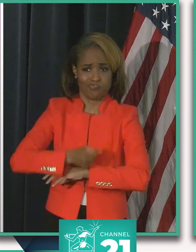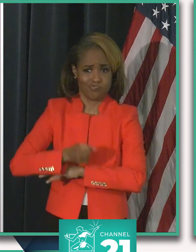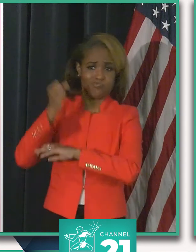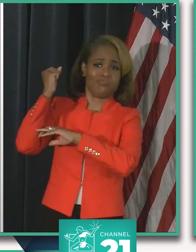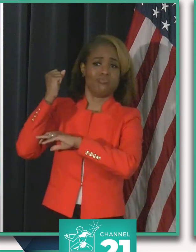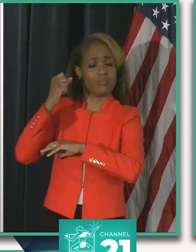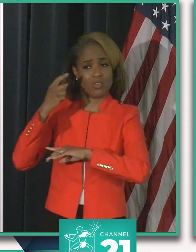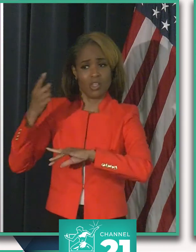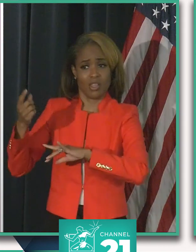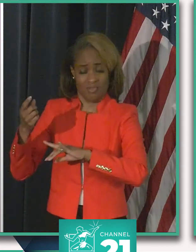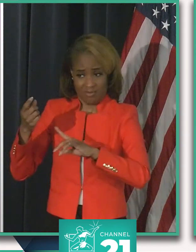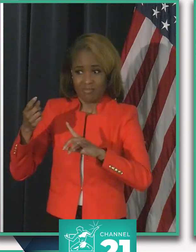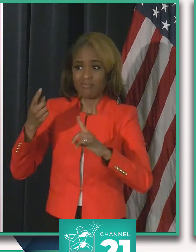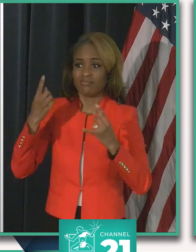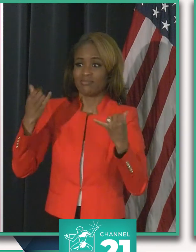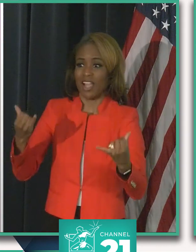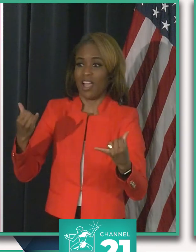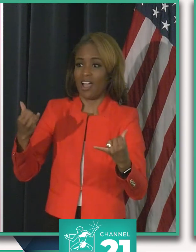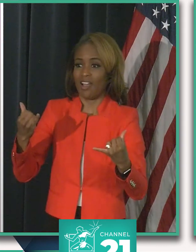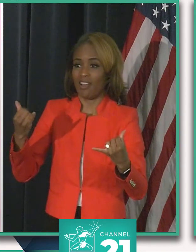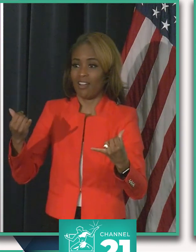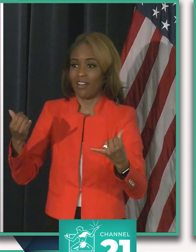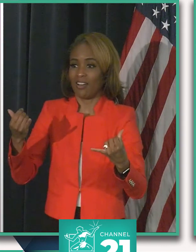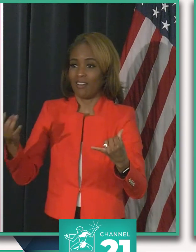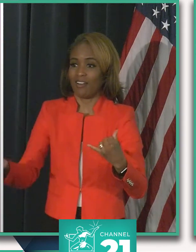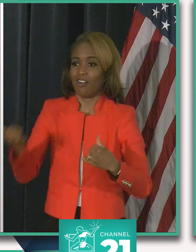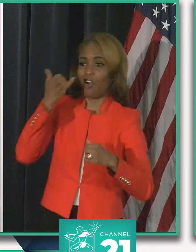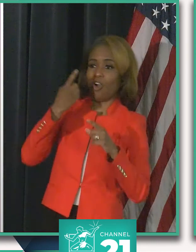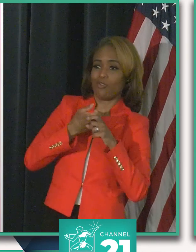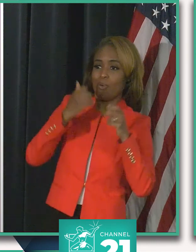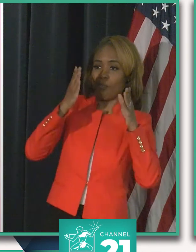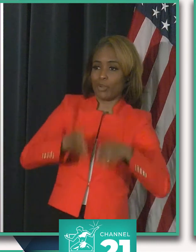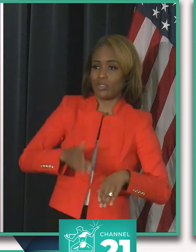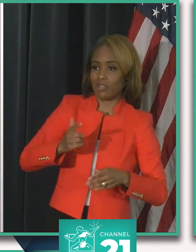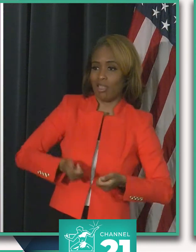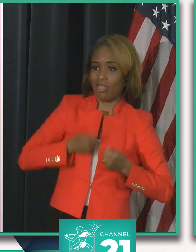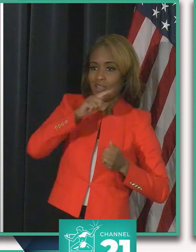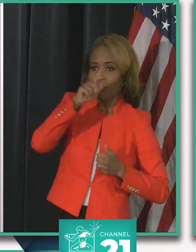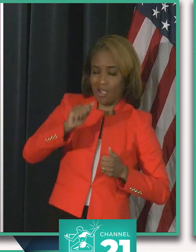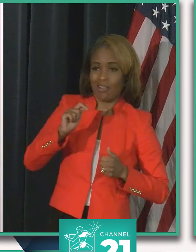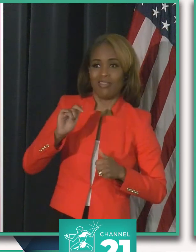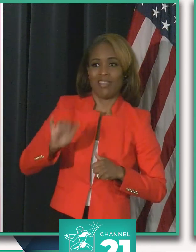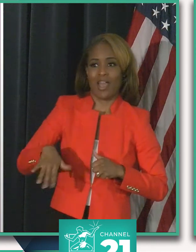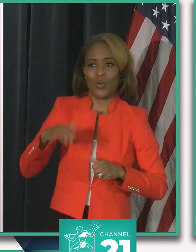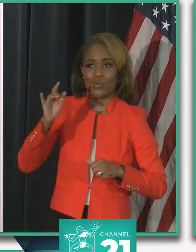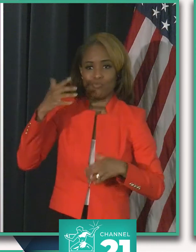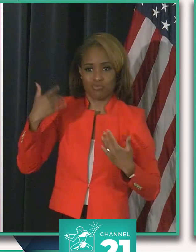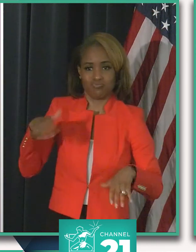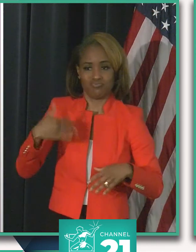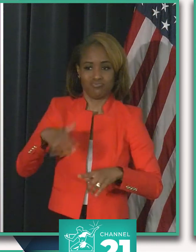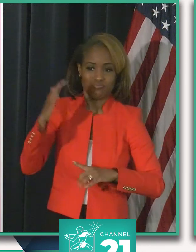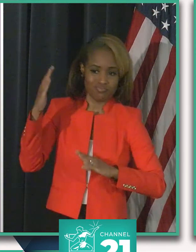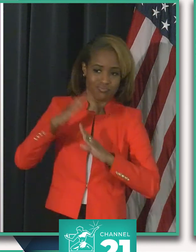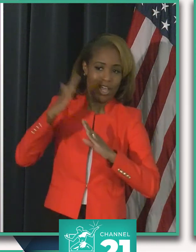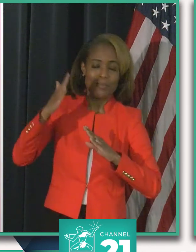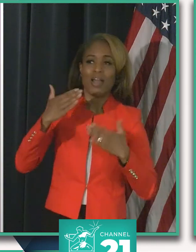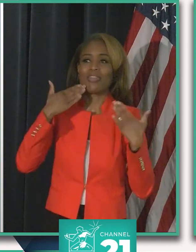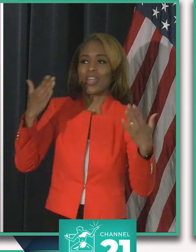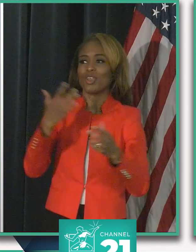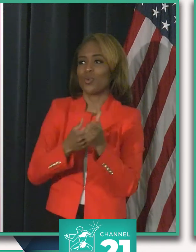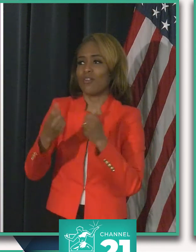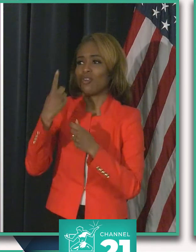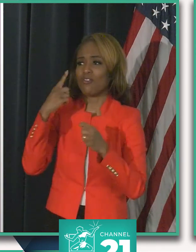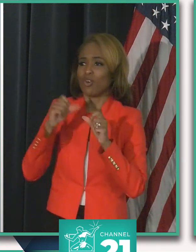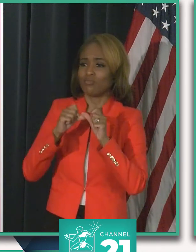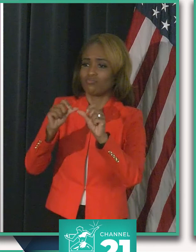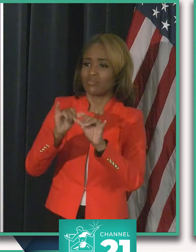call from Los Angeles at a neighborhood meeting. So thank you for the call, and we will follow up. Thank you for everybody staying with